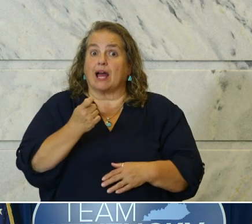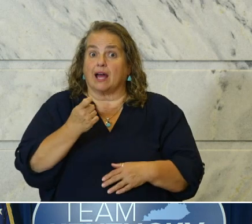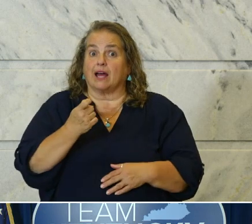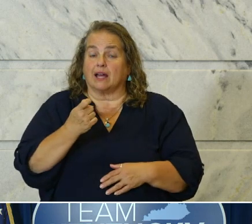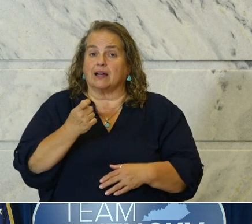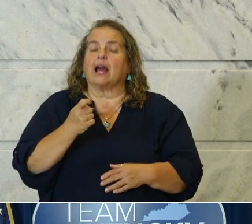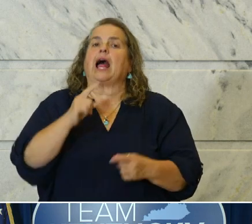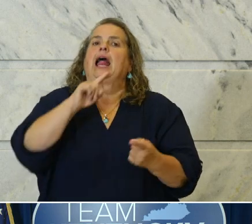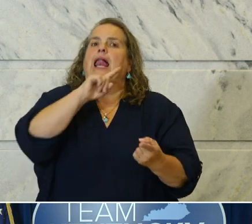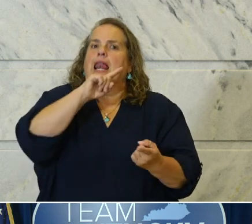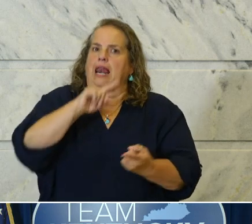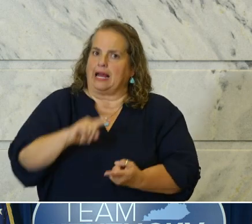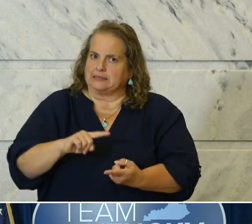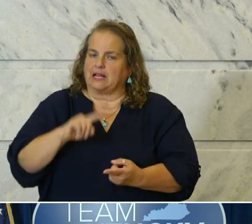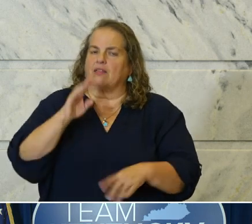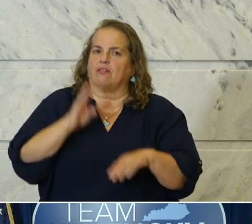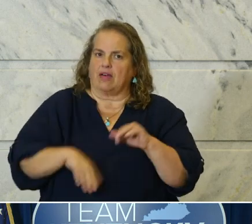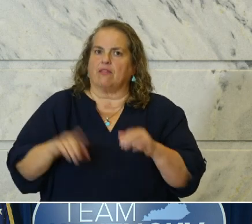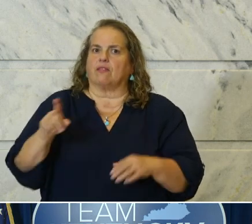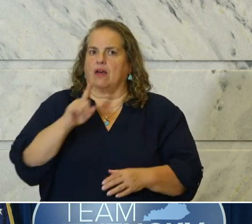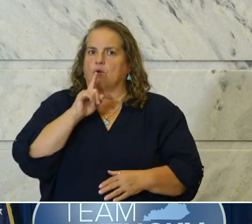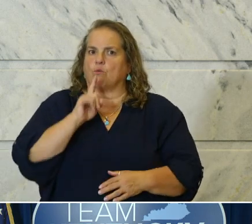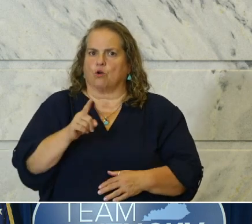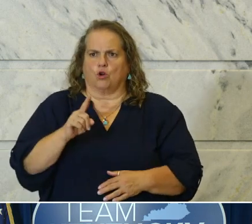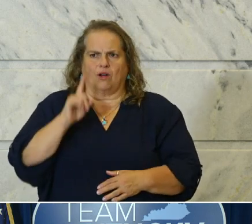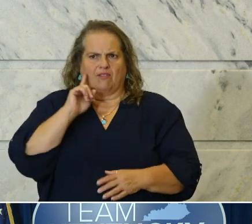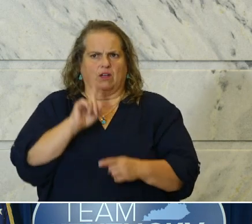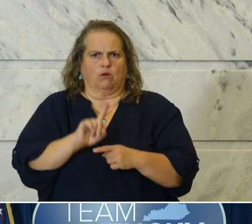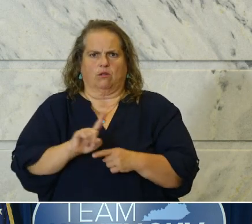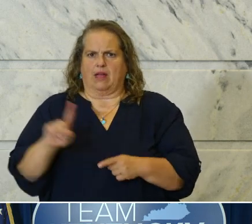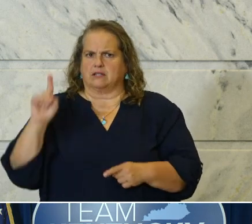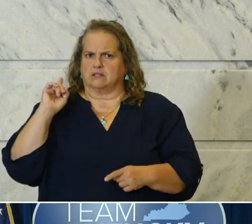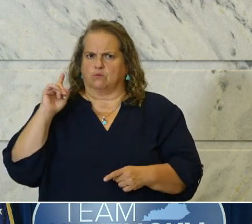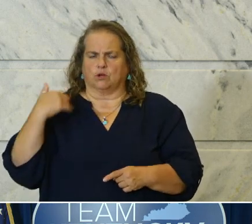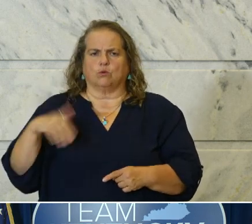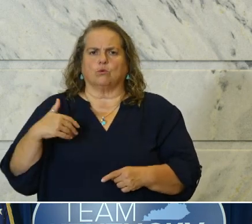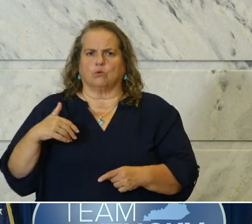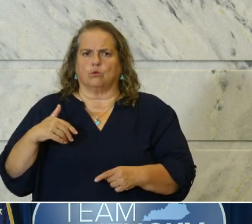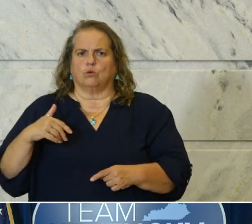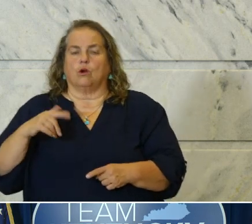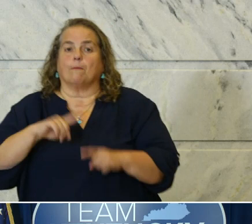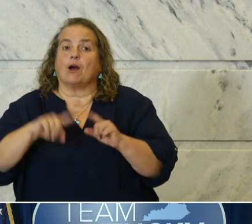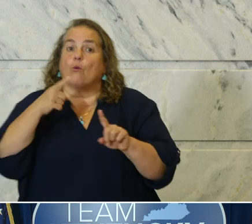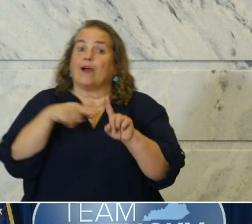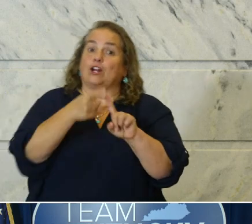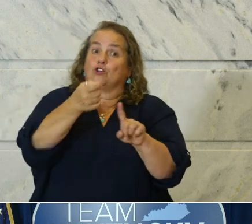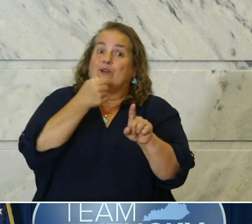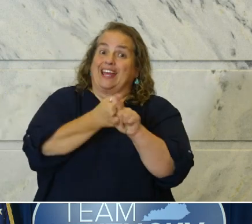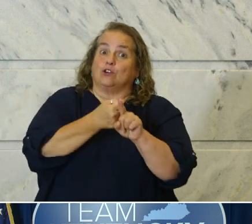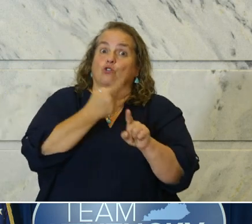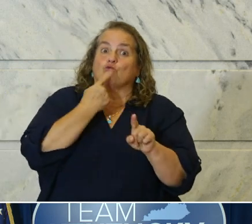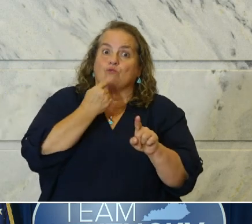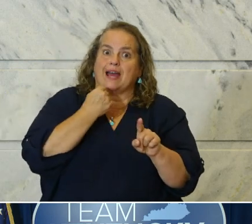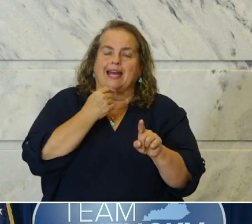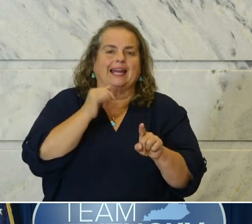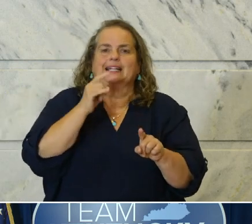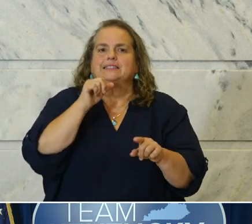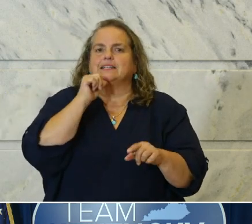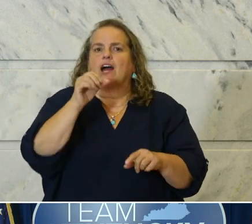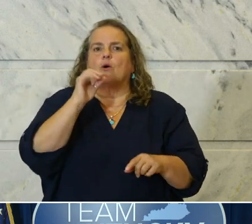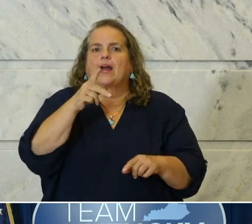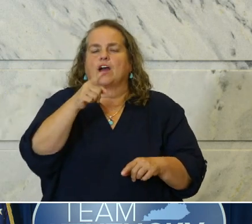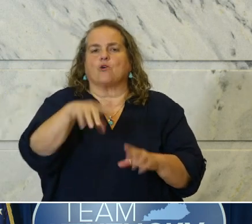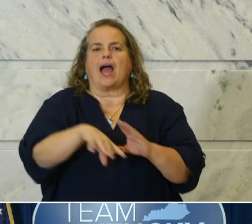significantly less than even they were, I think, about a week ago. But remember, when you hit red, it's not okay to be out of red for just one